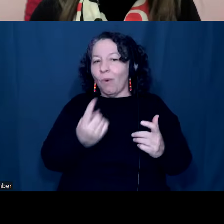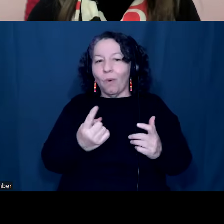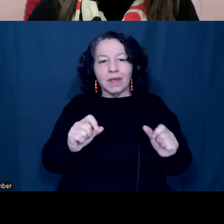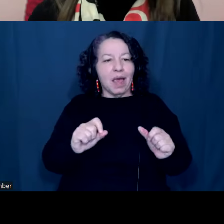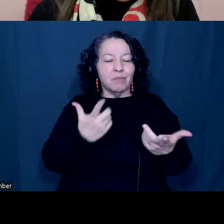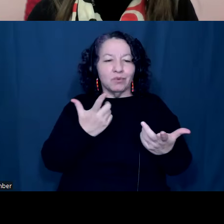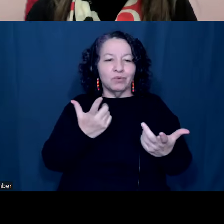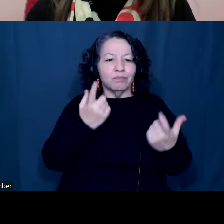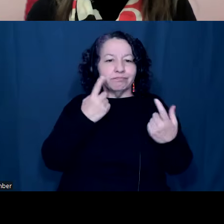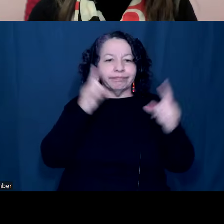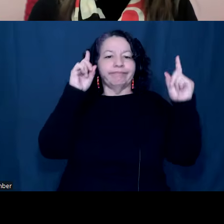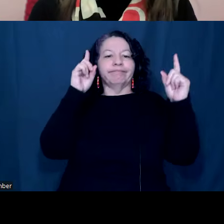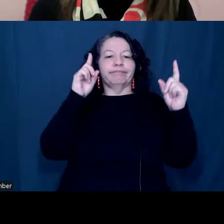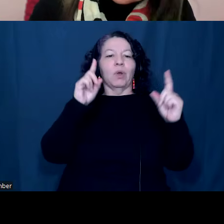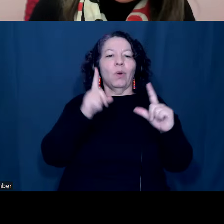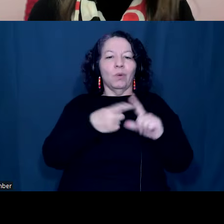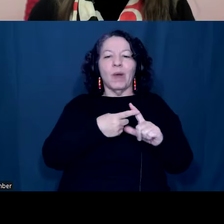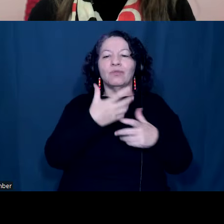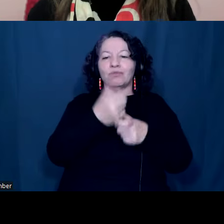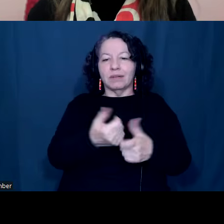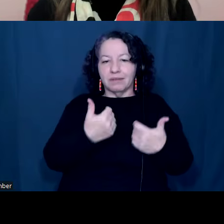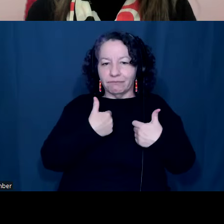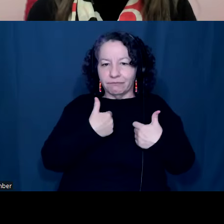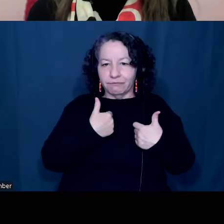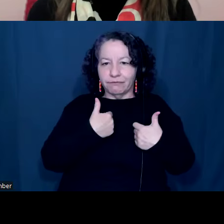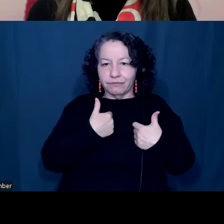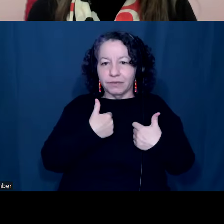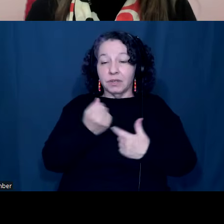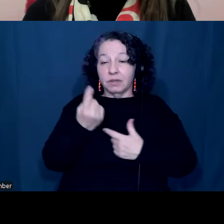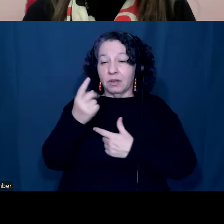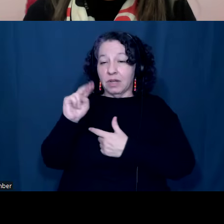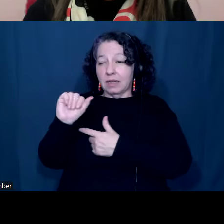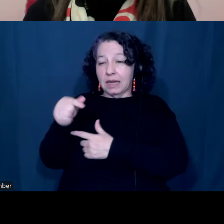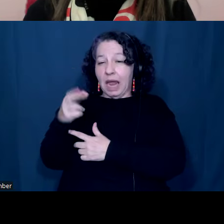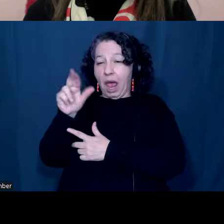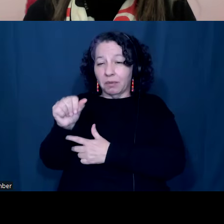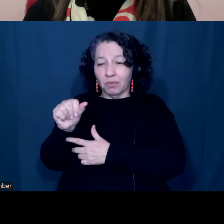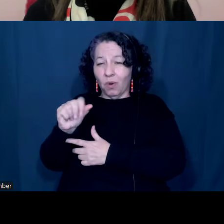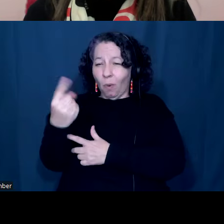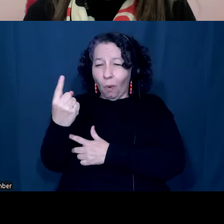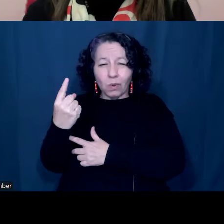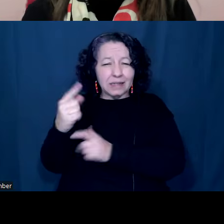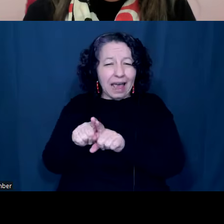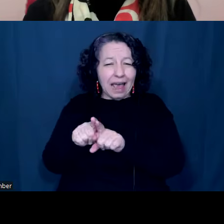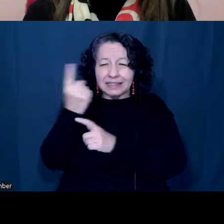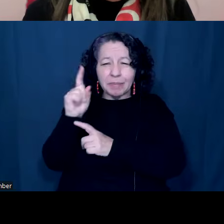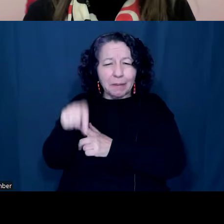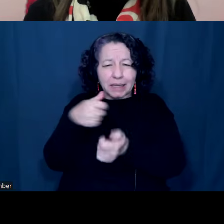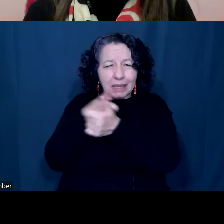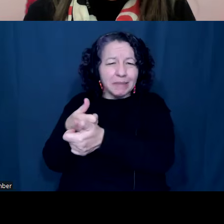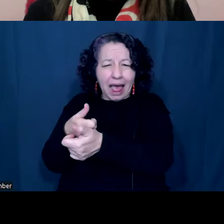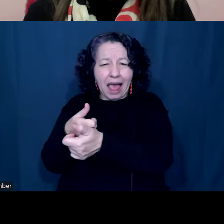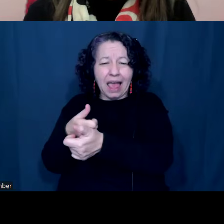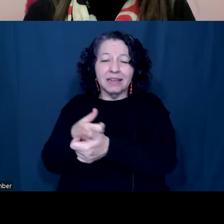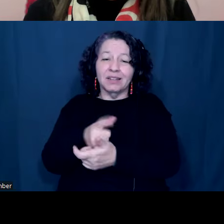Understanding NAGPRA only as a compliance misses its deeper purpose. At its